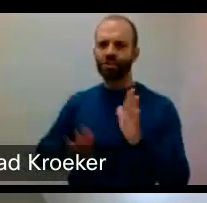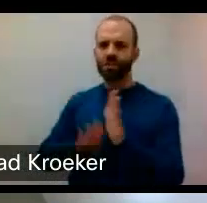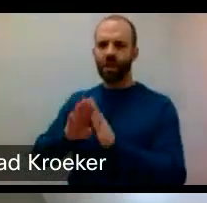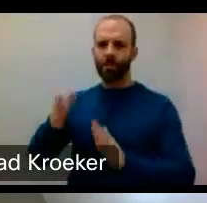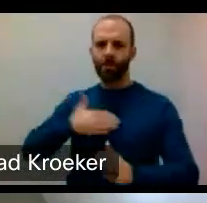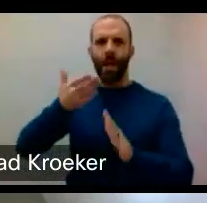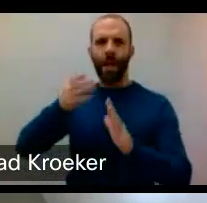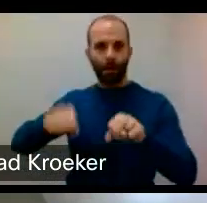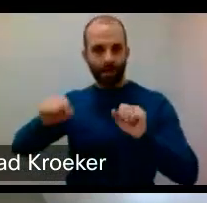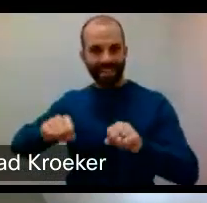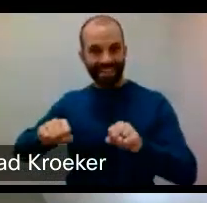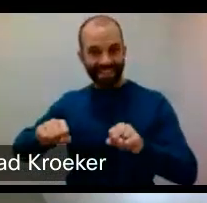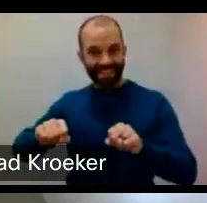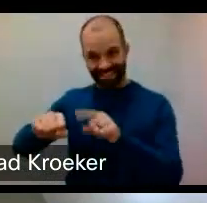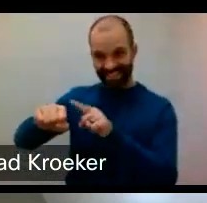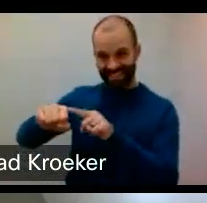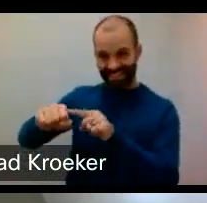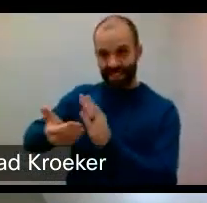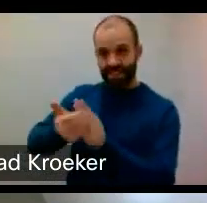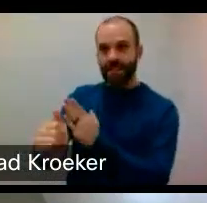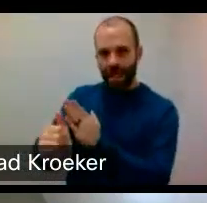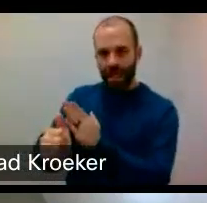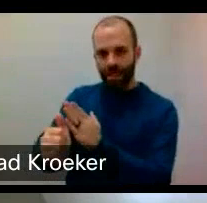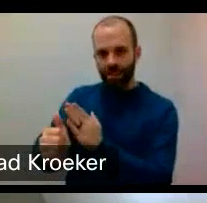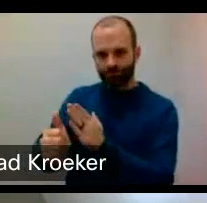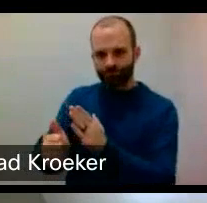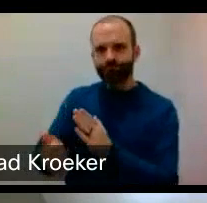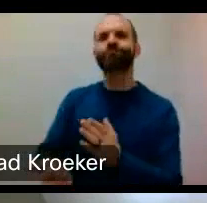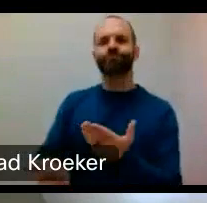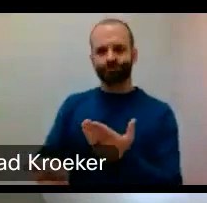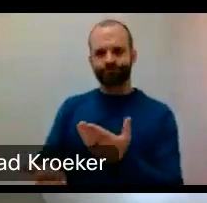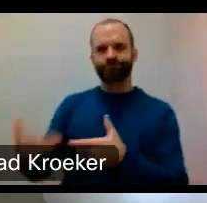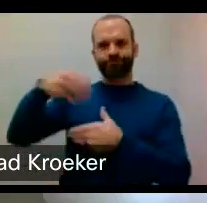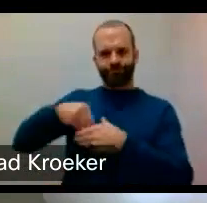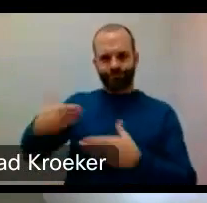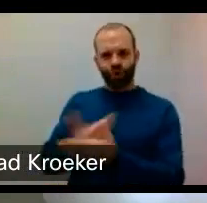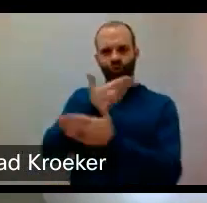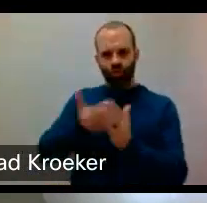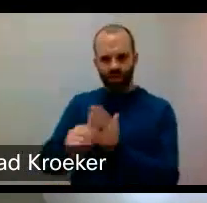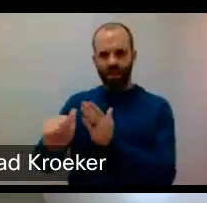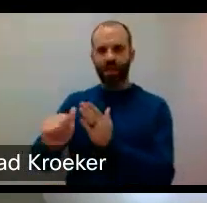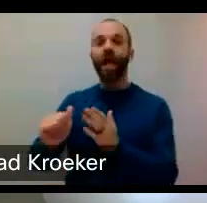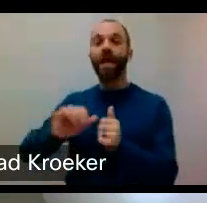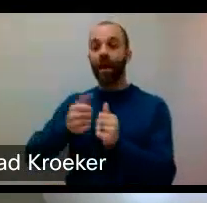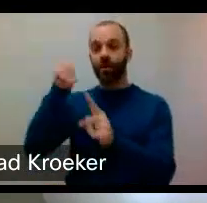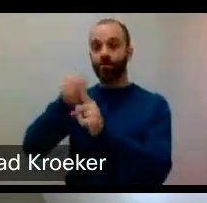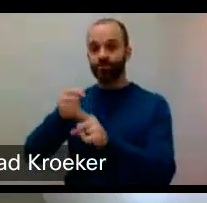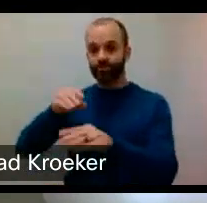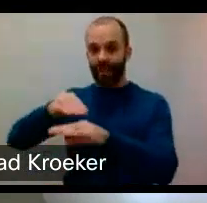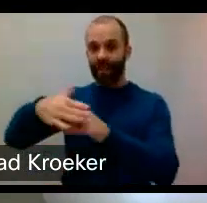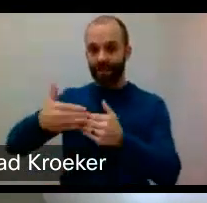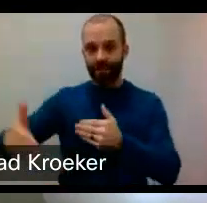learned a new skill. And they're describing that skill and why it's important and how it will affect them in the future.